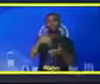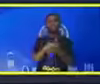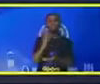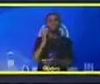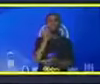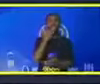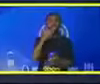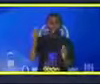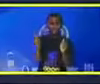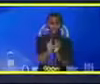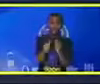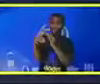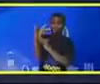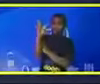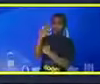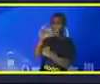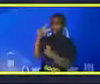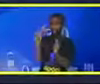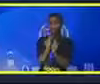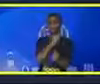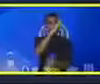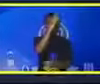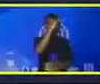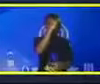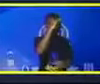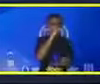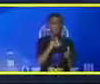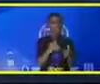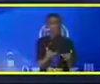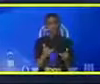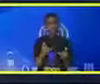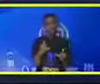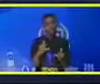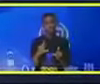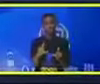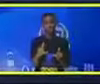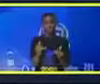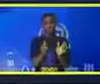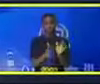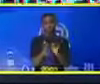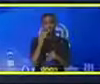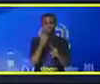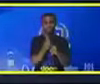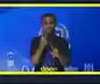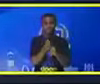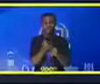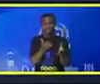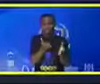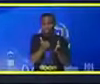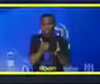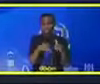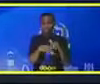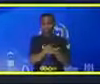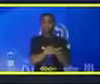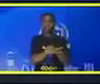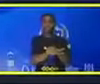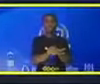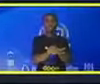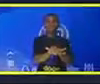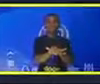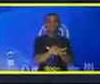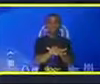men. Let me show you how favor with men works. Jesus is about to have a triumphant entry and he tells